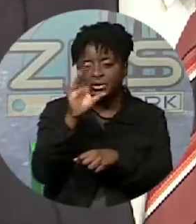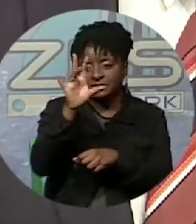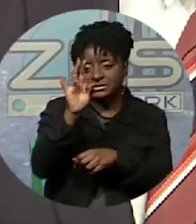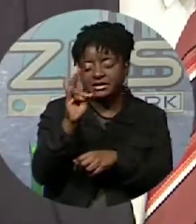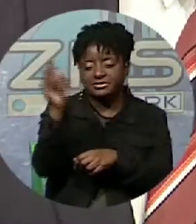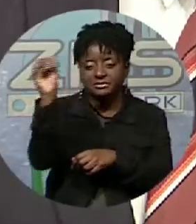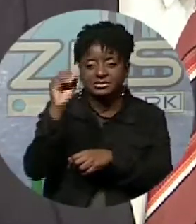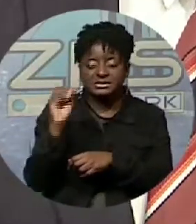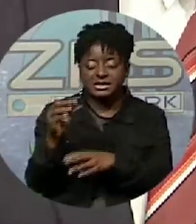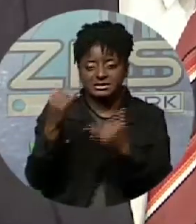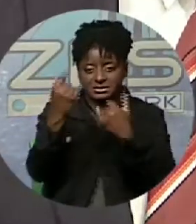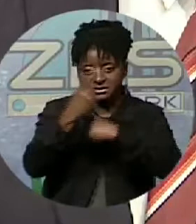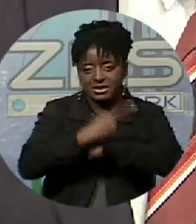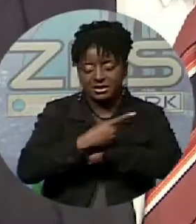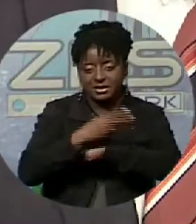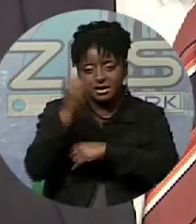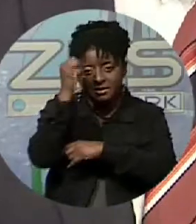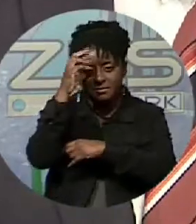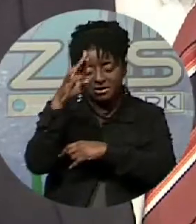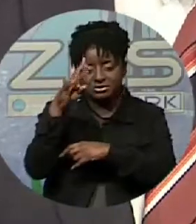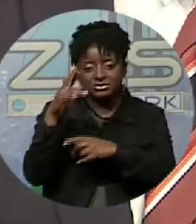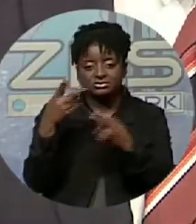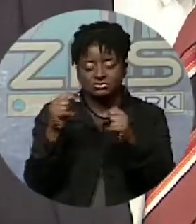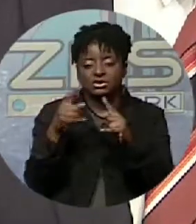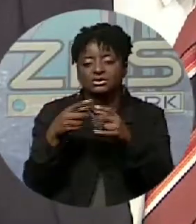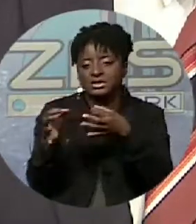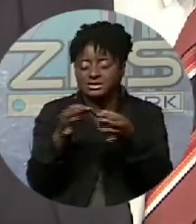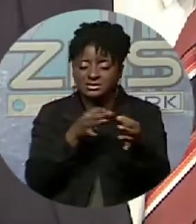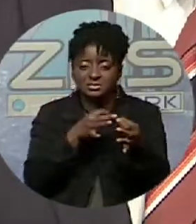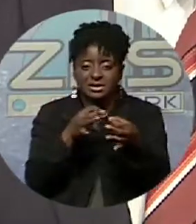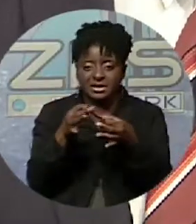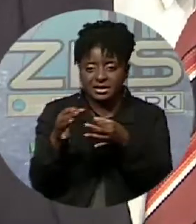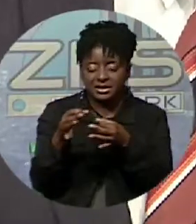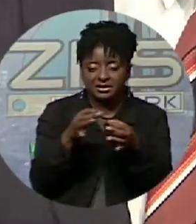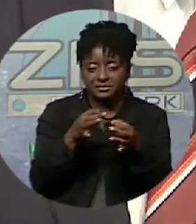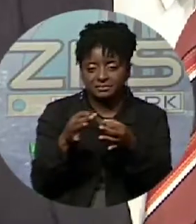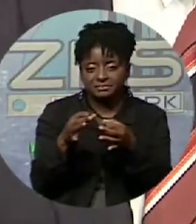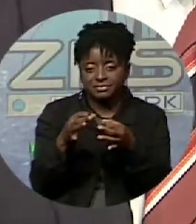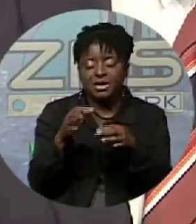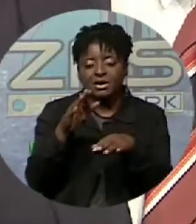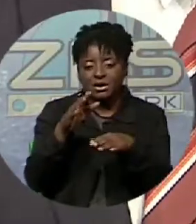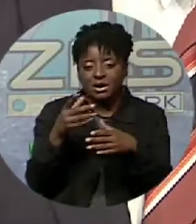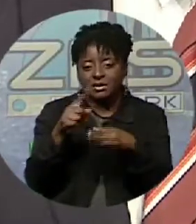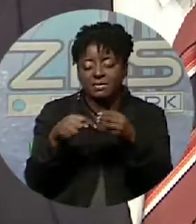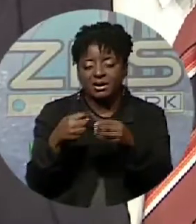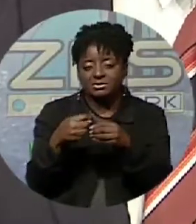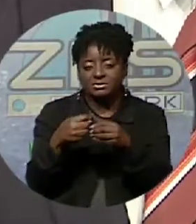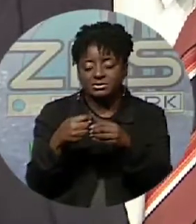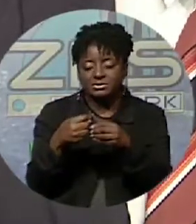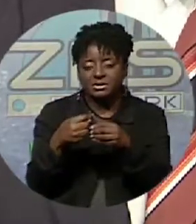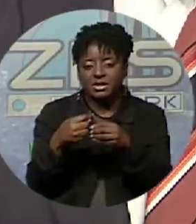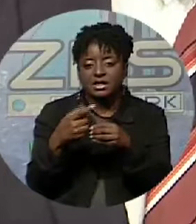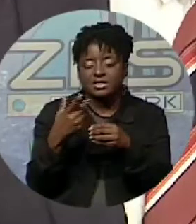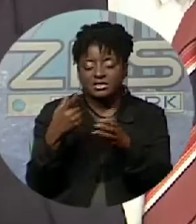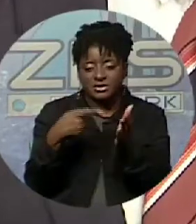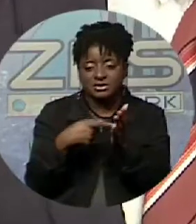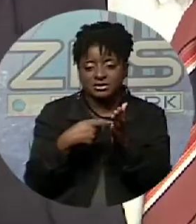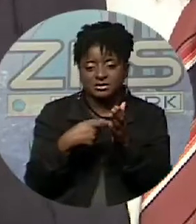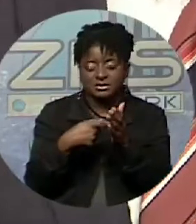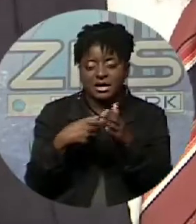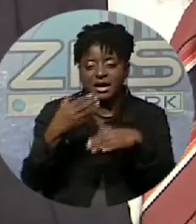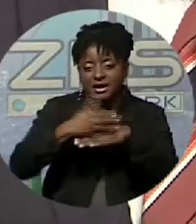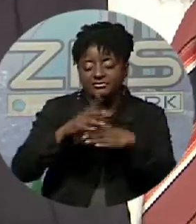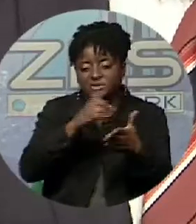this rate as he sought to set the record straight with regards to critics who claim government hasn't provided the jobs it promised. His comments came in